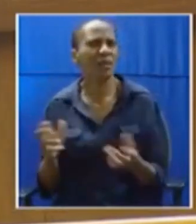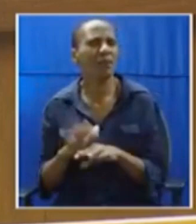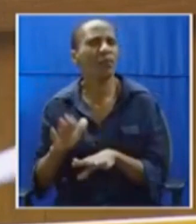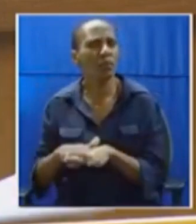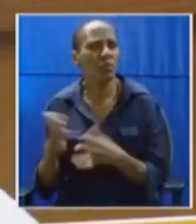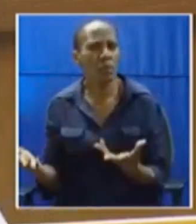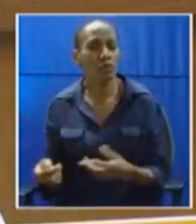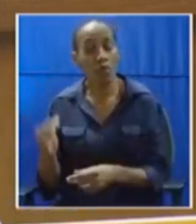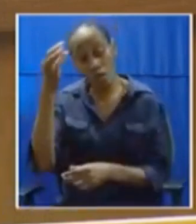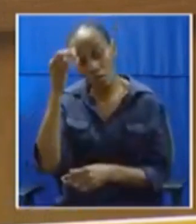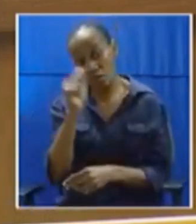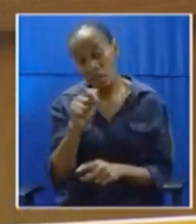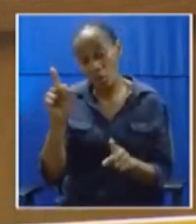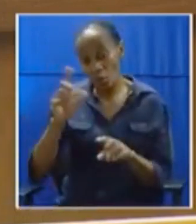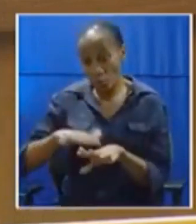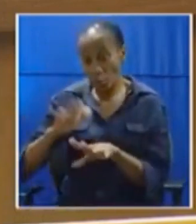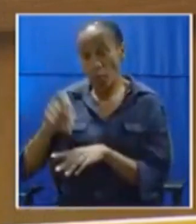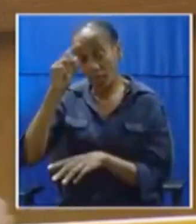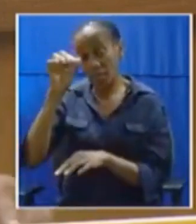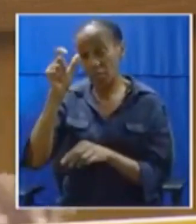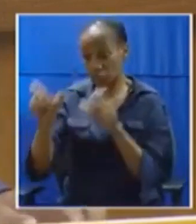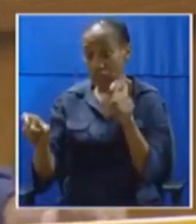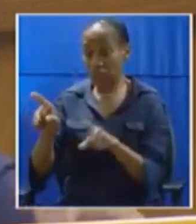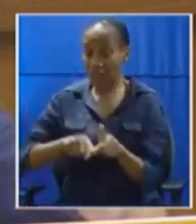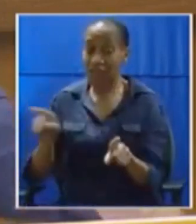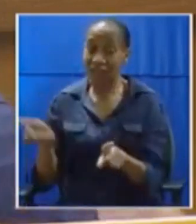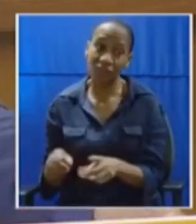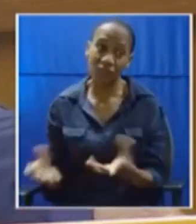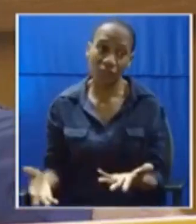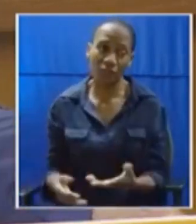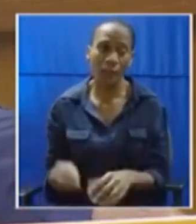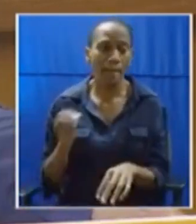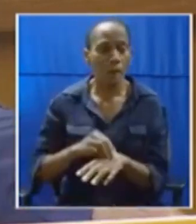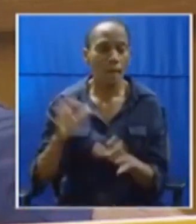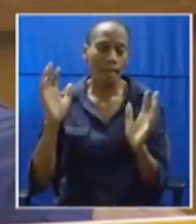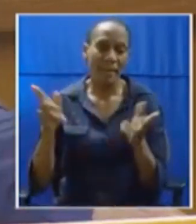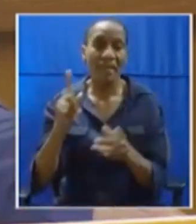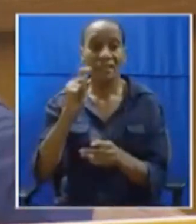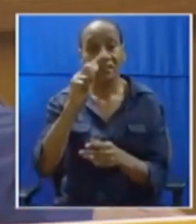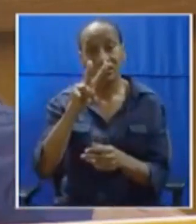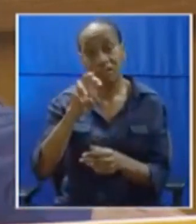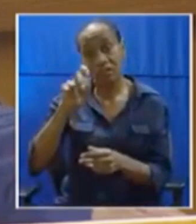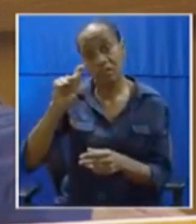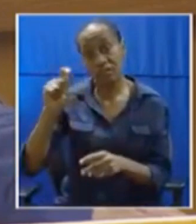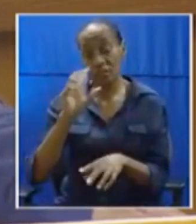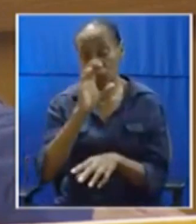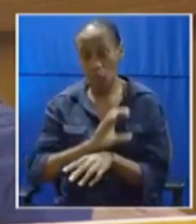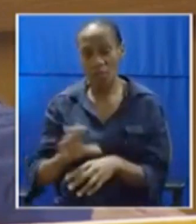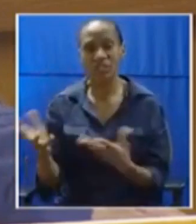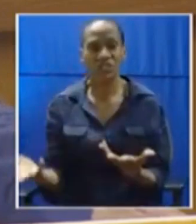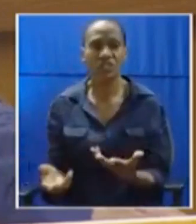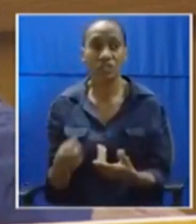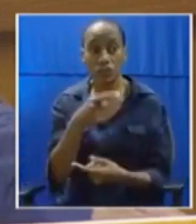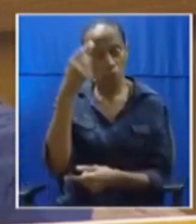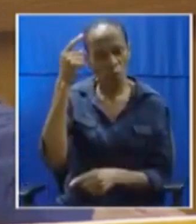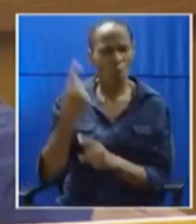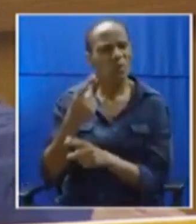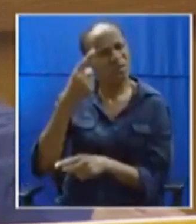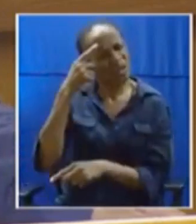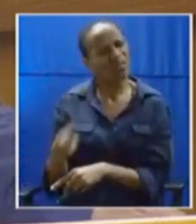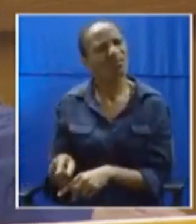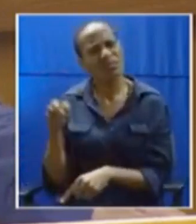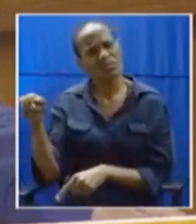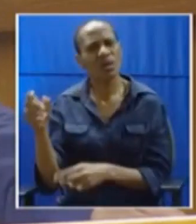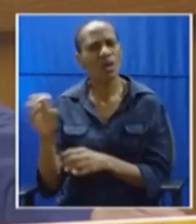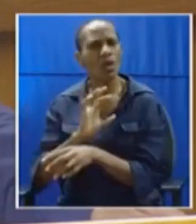black students to fail. The situation is even worse at our TVET colleges, a sector you ignored in your address. Characterized